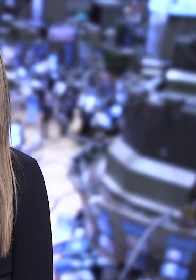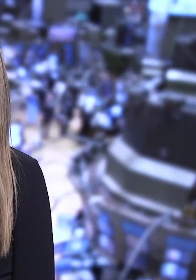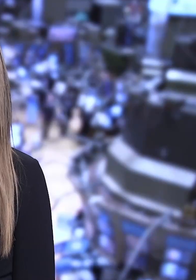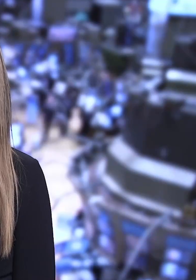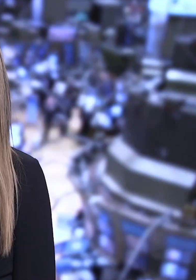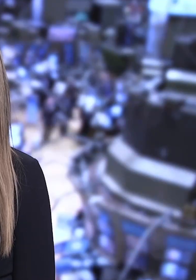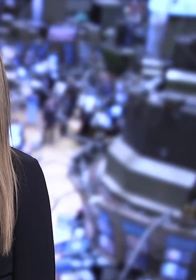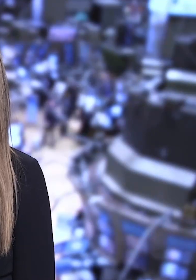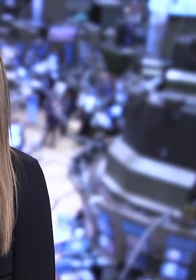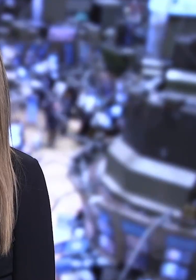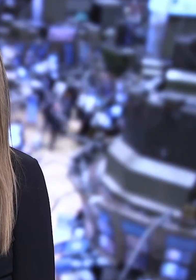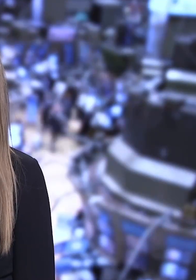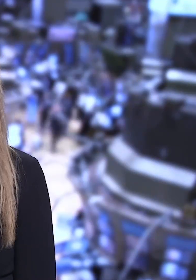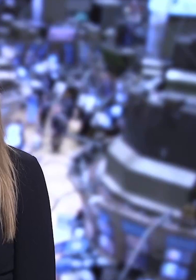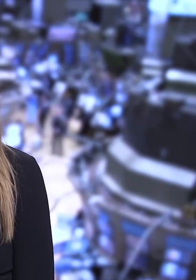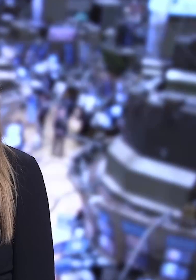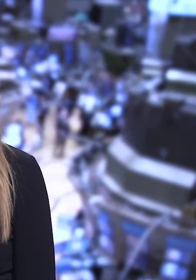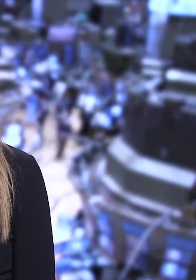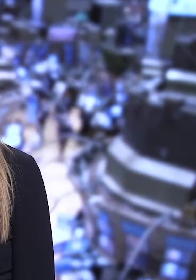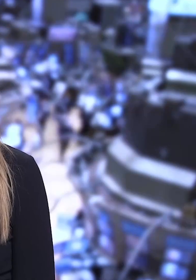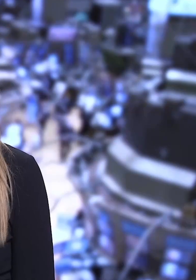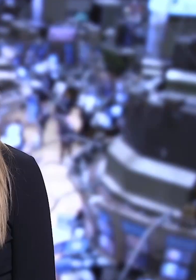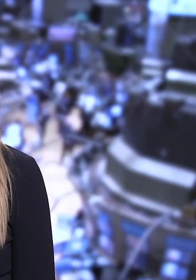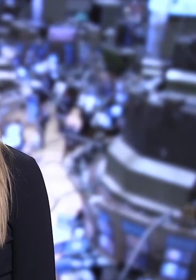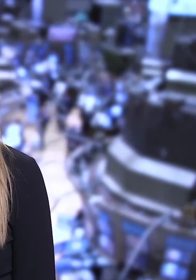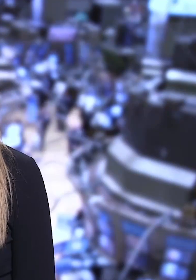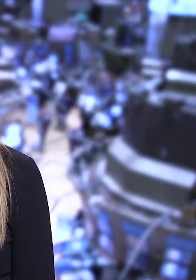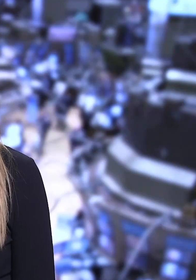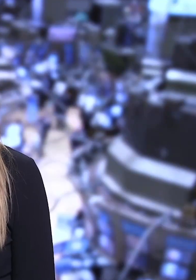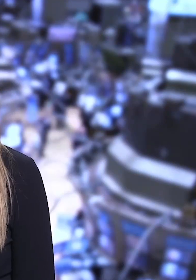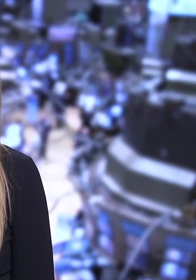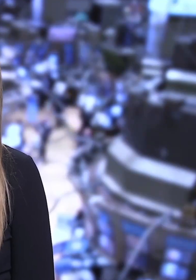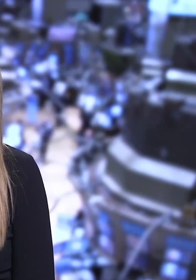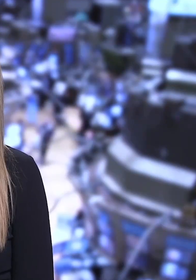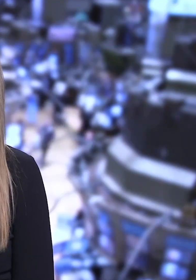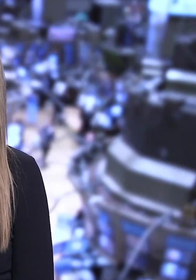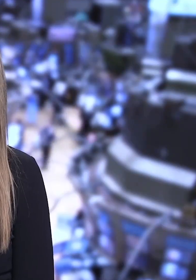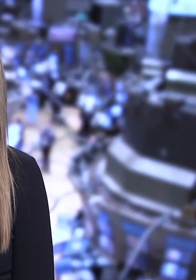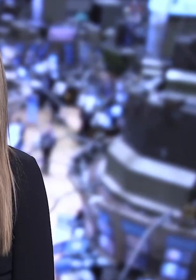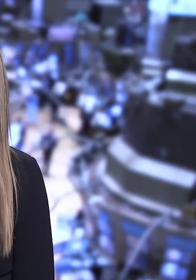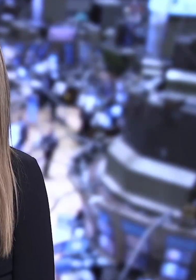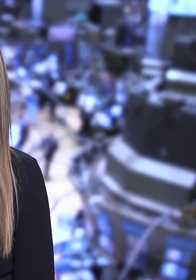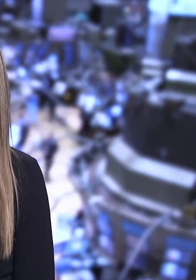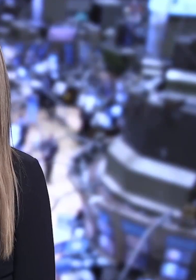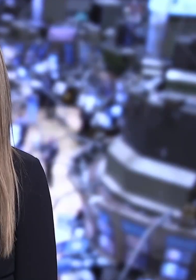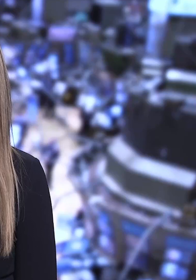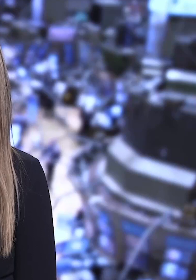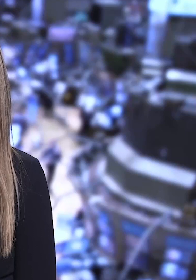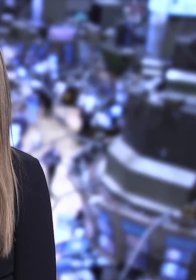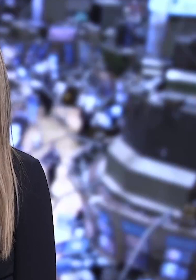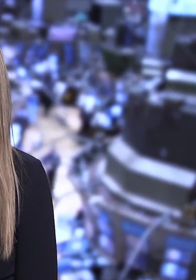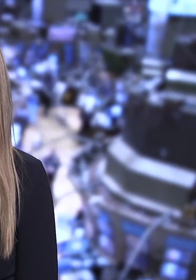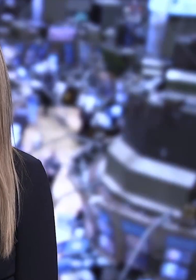and longest heir apparent in British history, acceded the throne immediately upon her death. Her state funeral will take place at